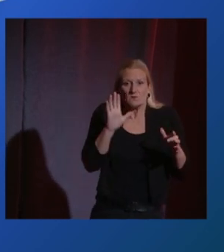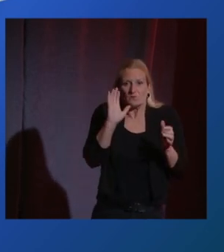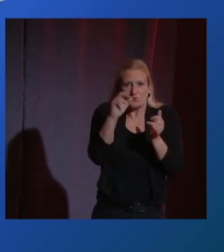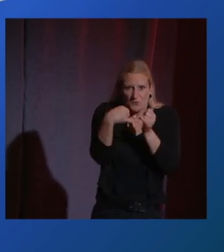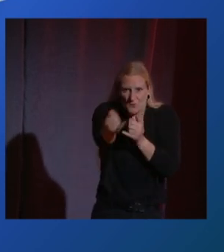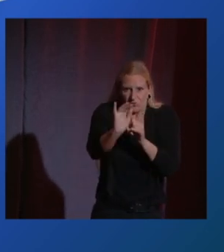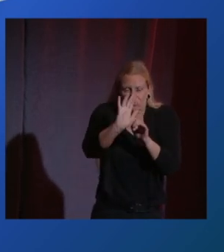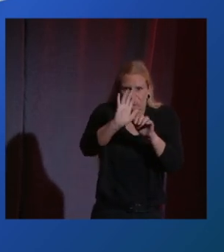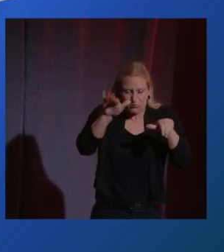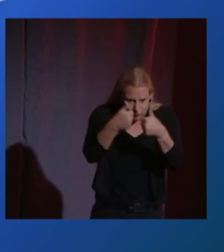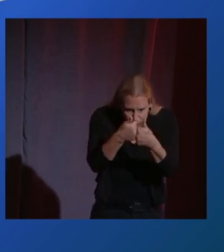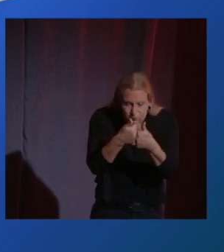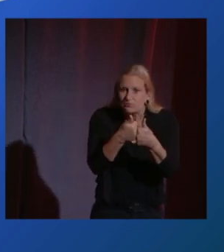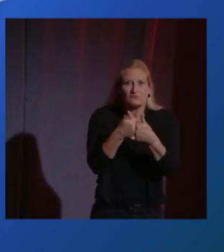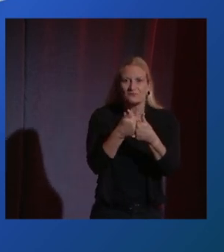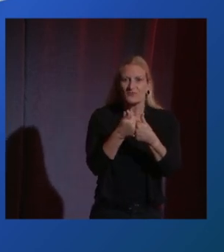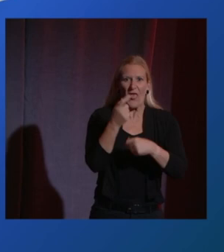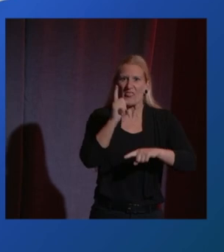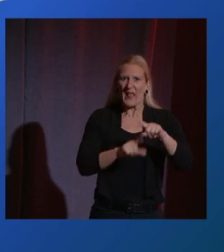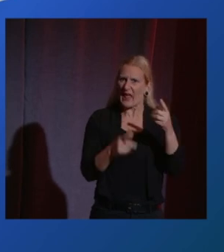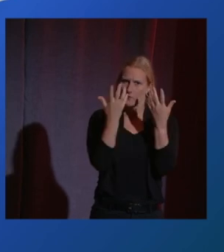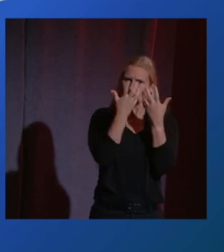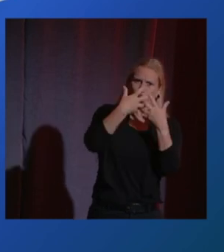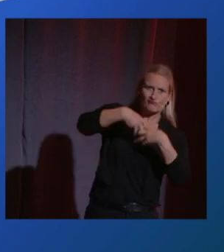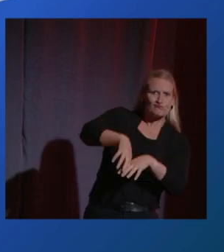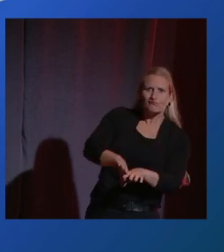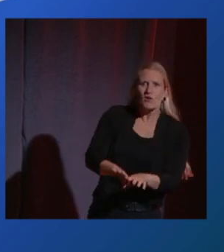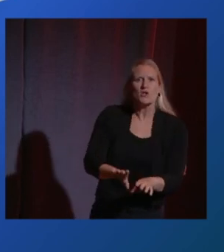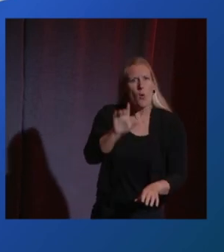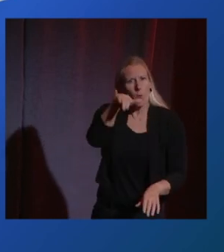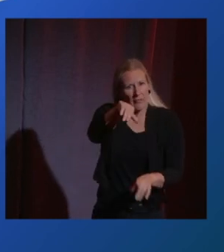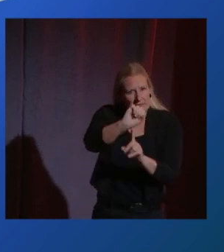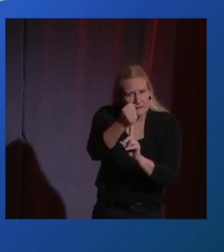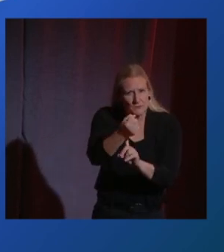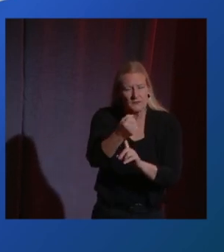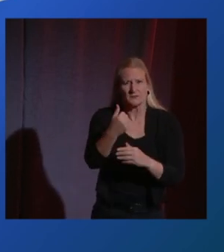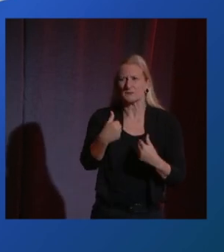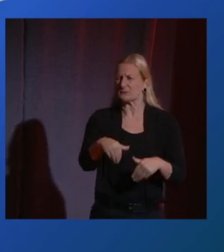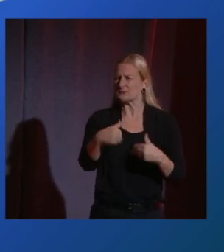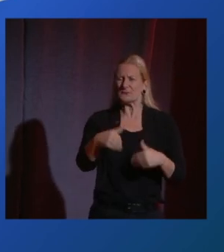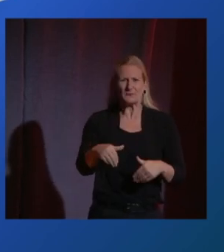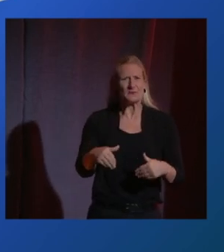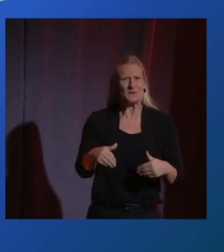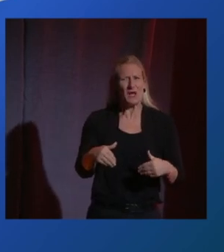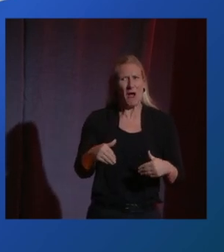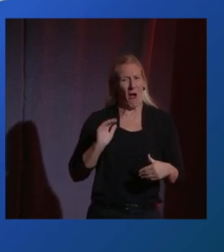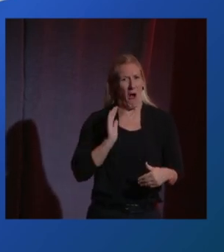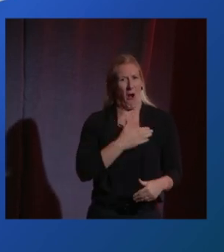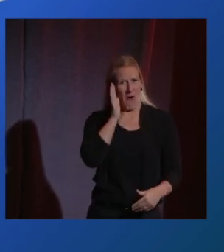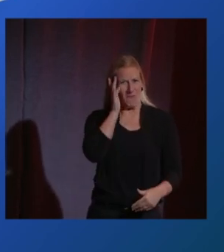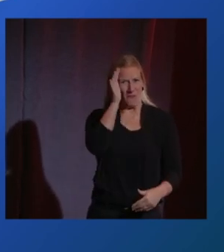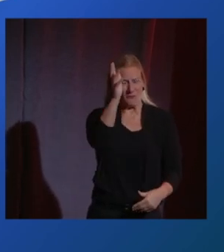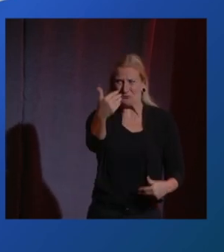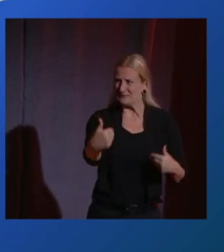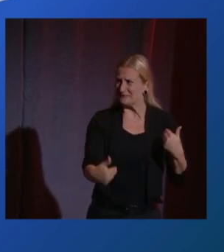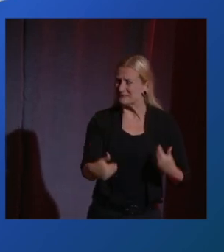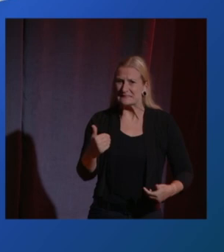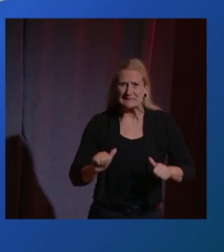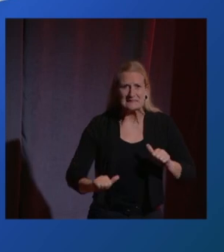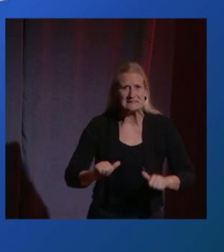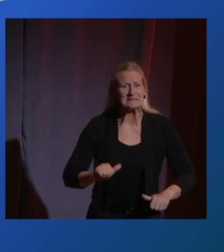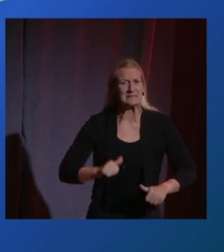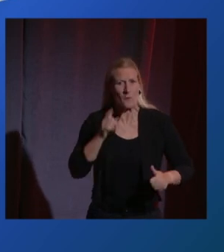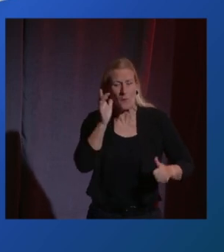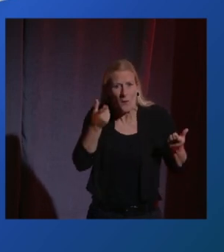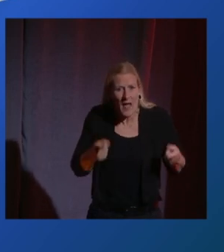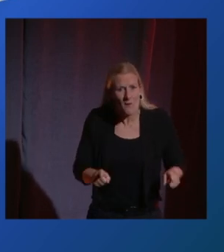the situation where we we have a questionable future that we actually have